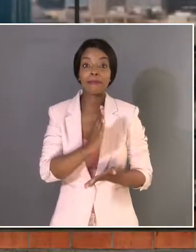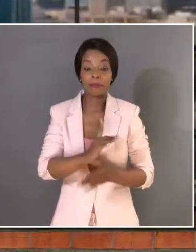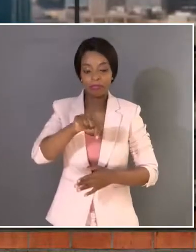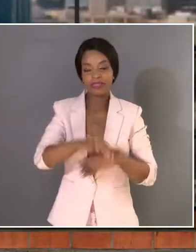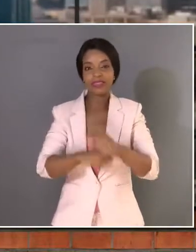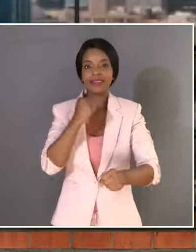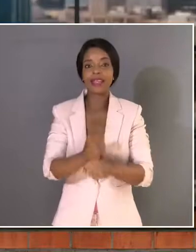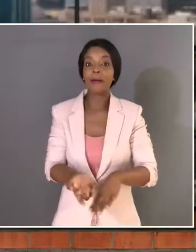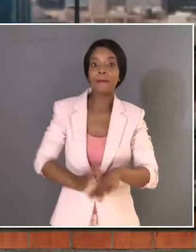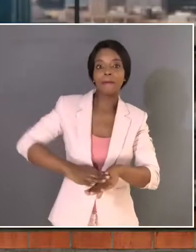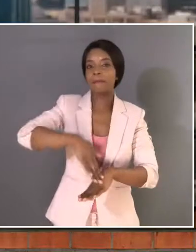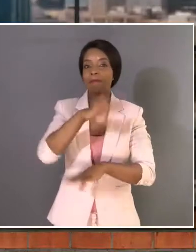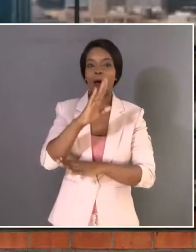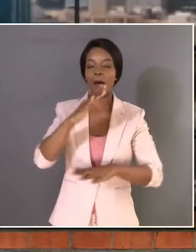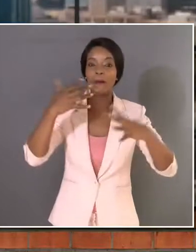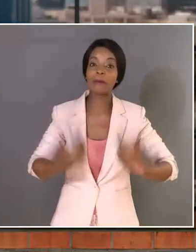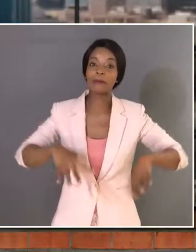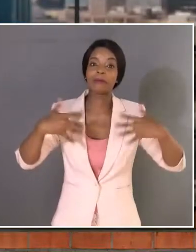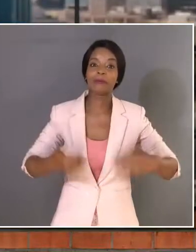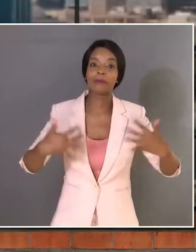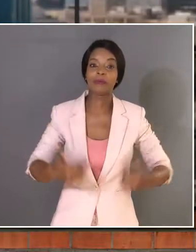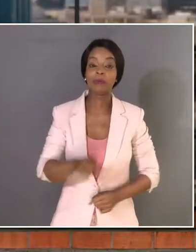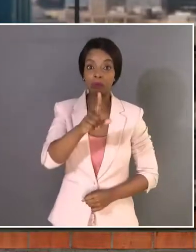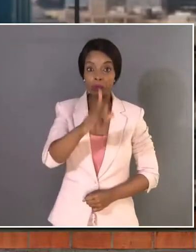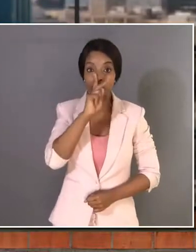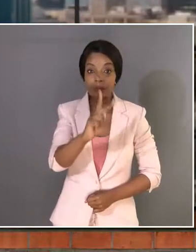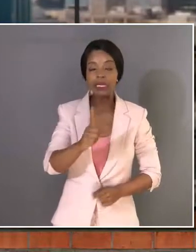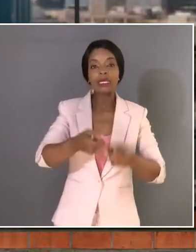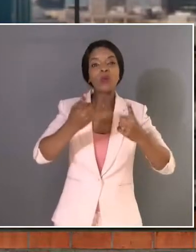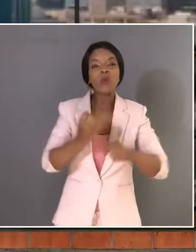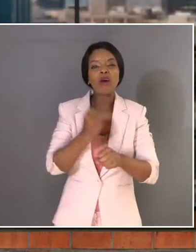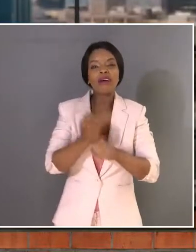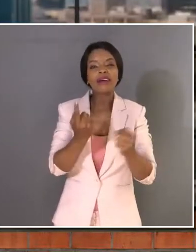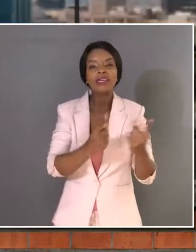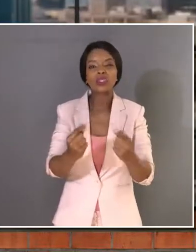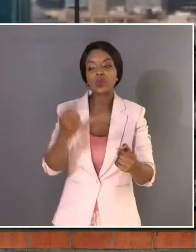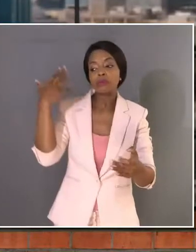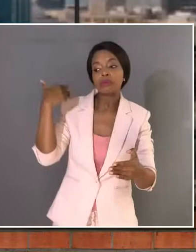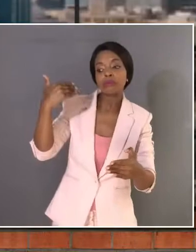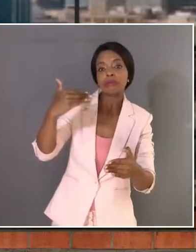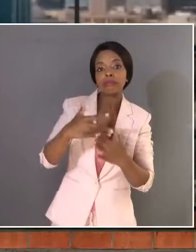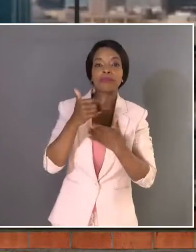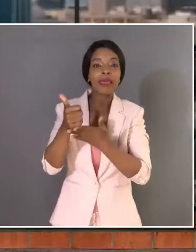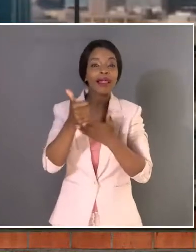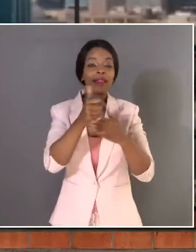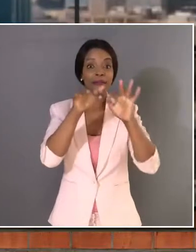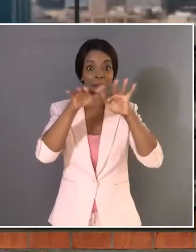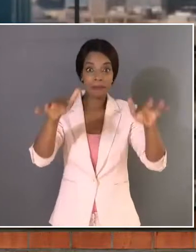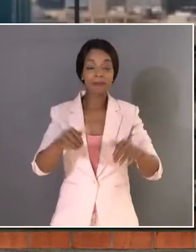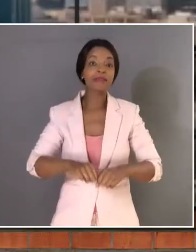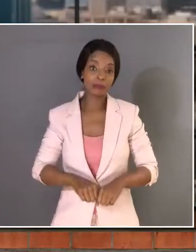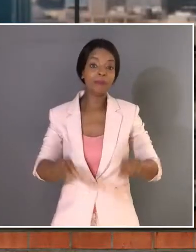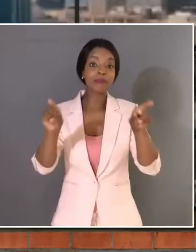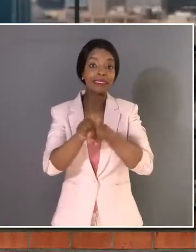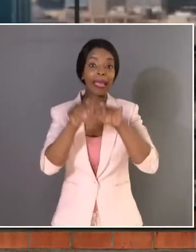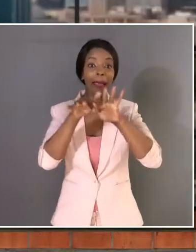you get to see just how much wonderful work is being done through our innovators. And of course, all the people who are putting in the hard work, even